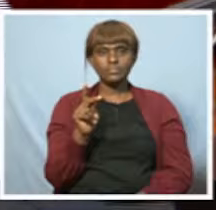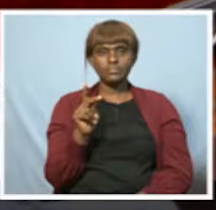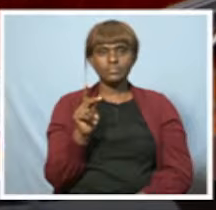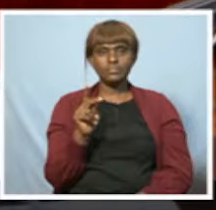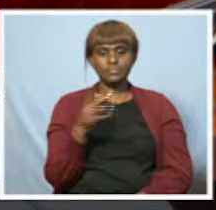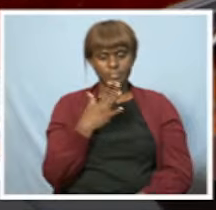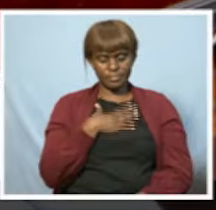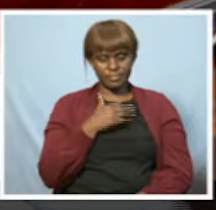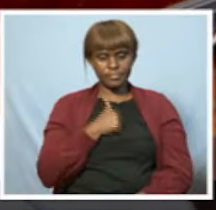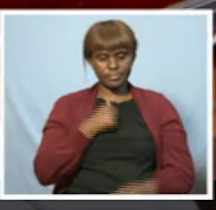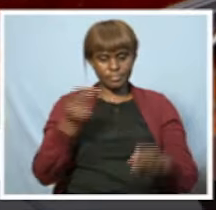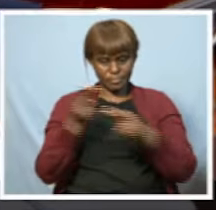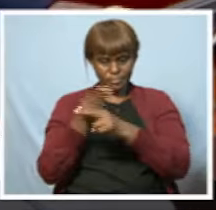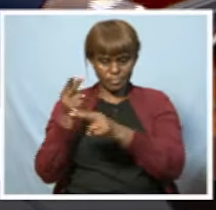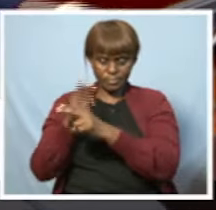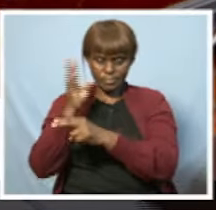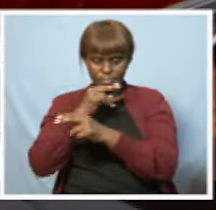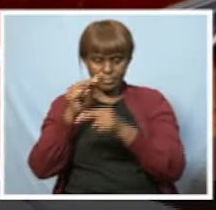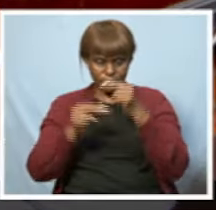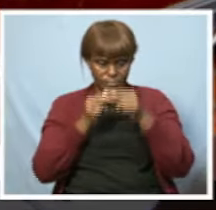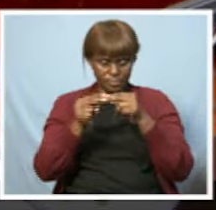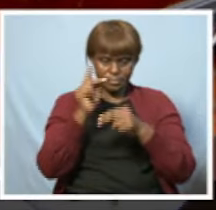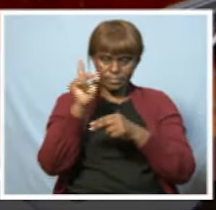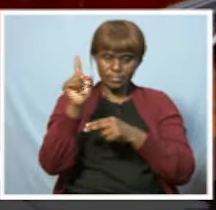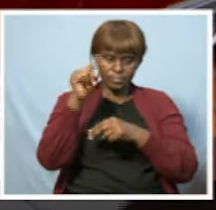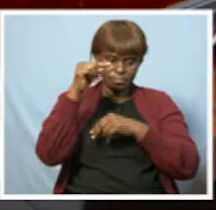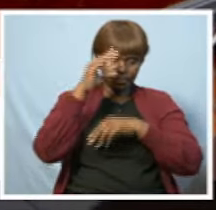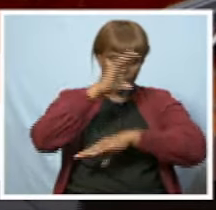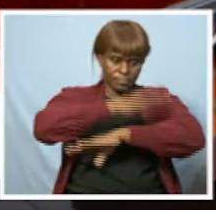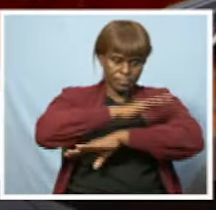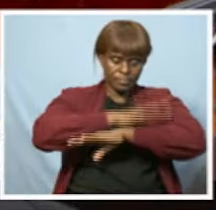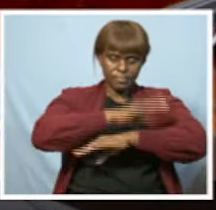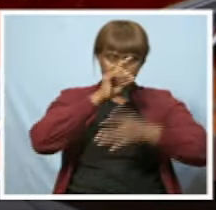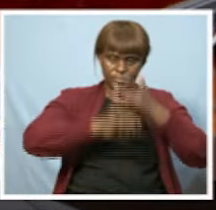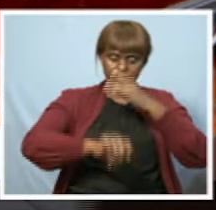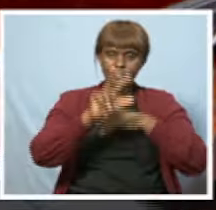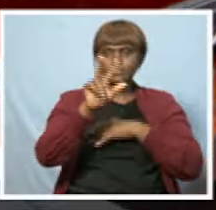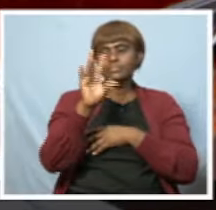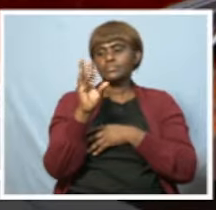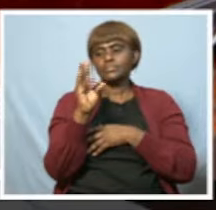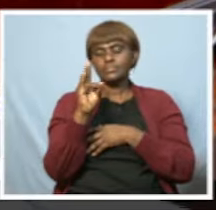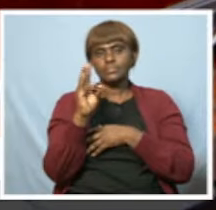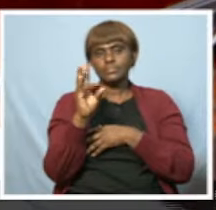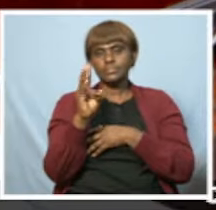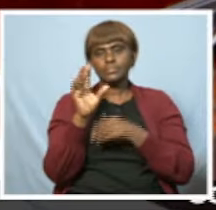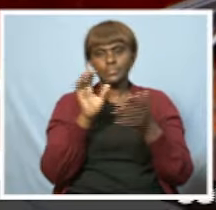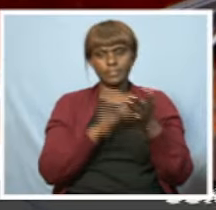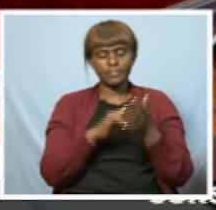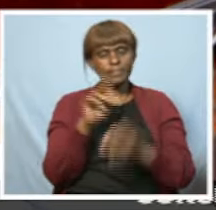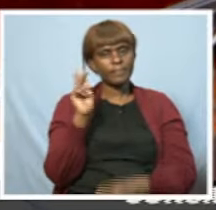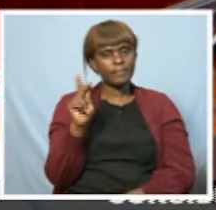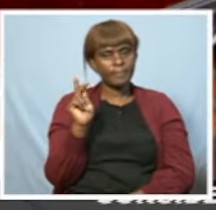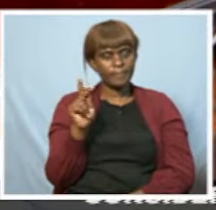And I did the calculation, meaning that one desk is costing, is it 37,000